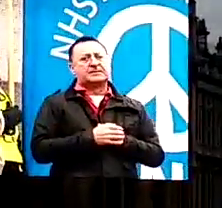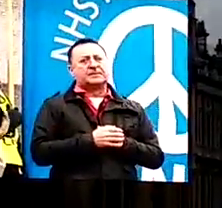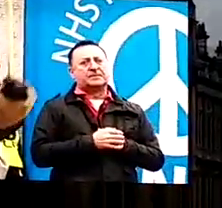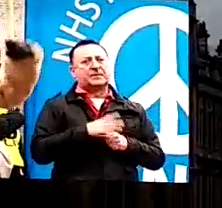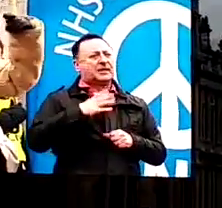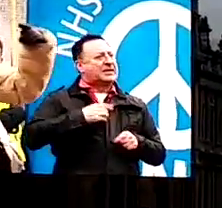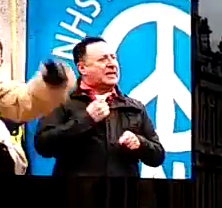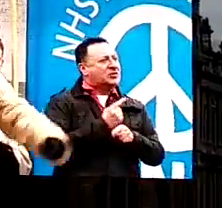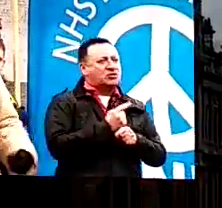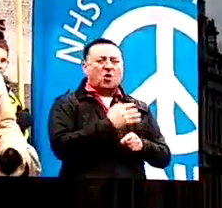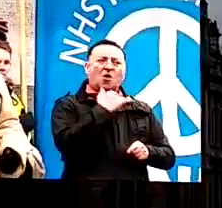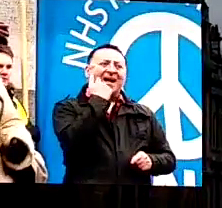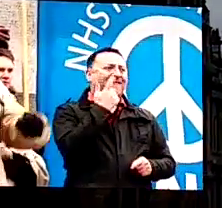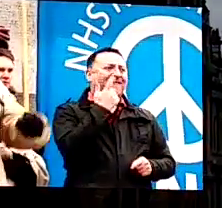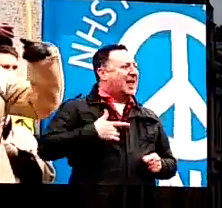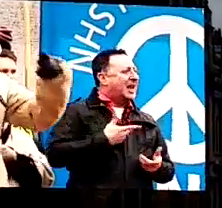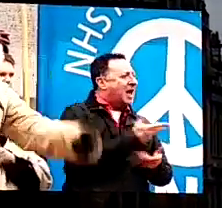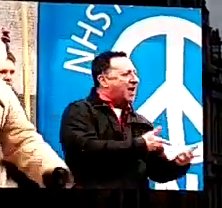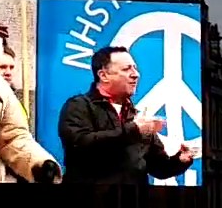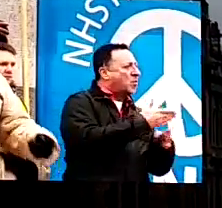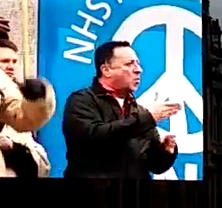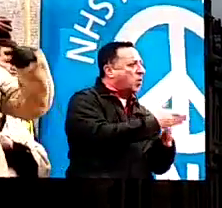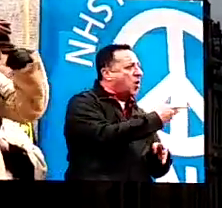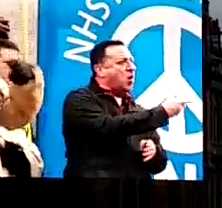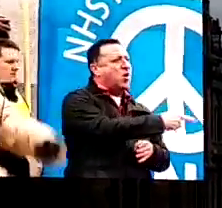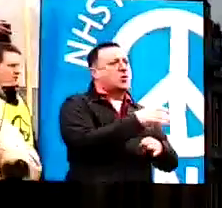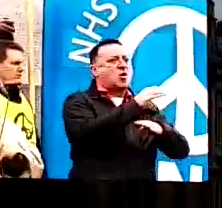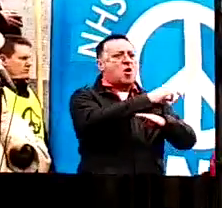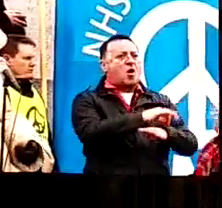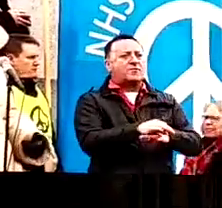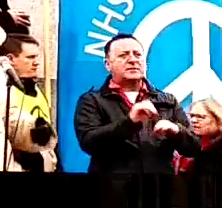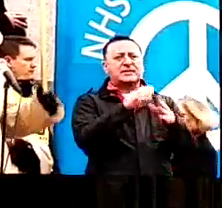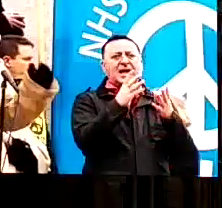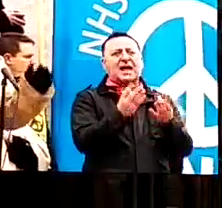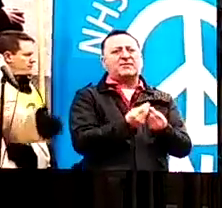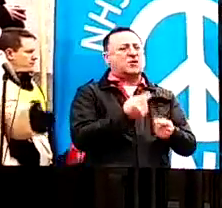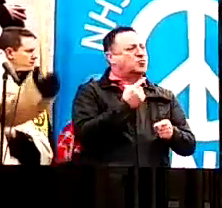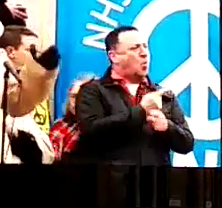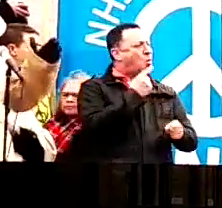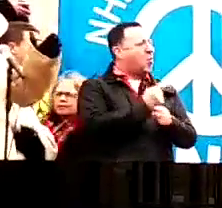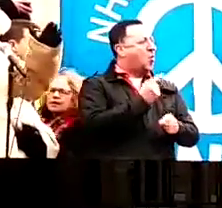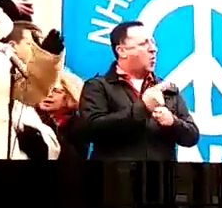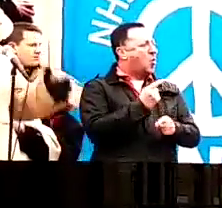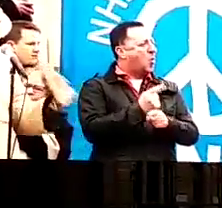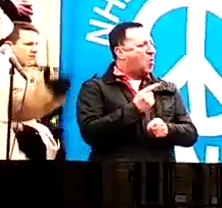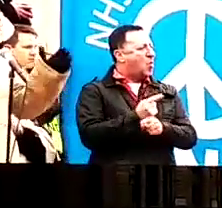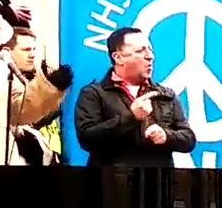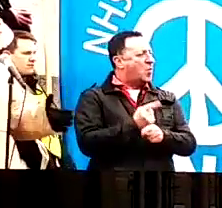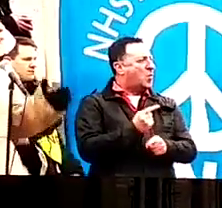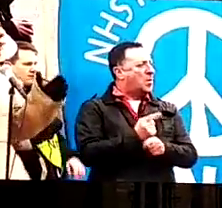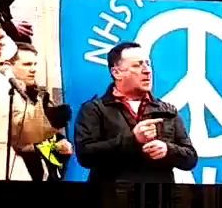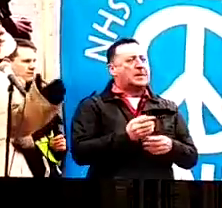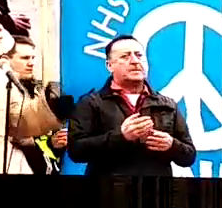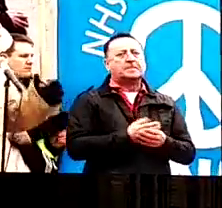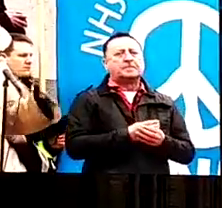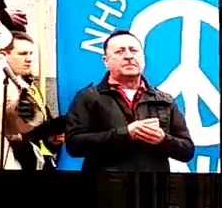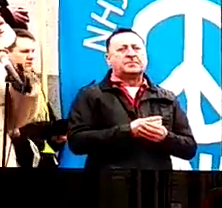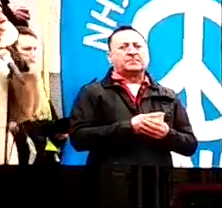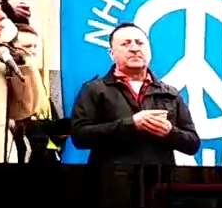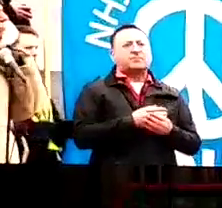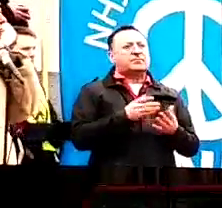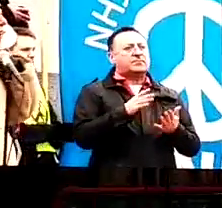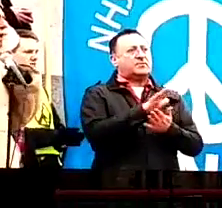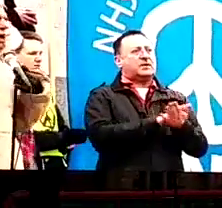the shop floor, in offices, on the streets, in home, and then a huge campaign can